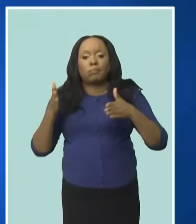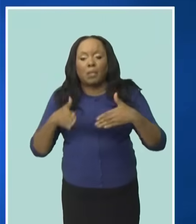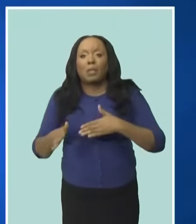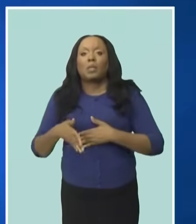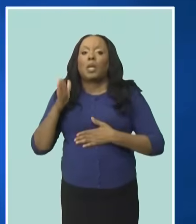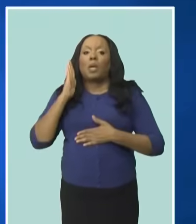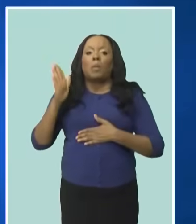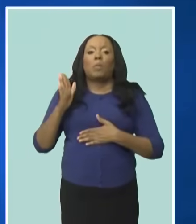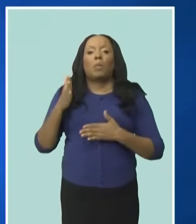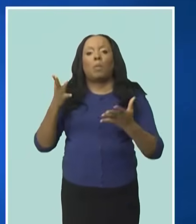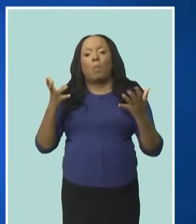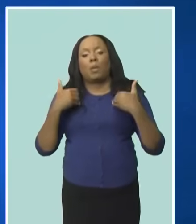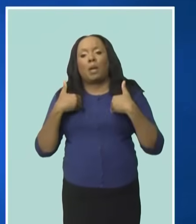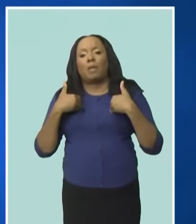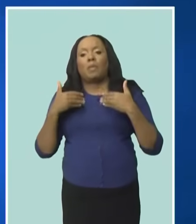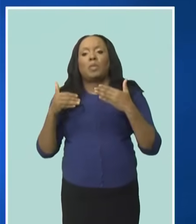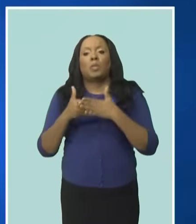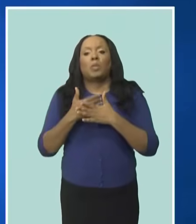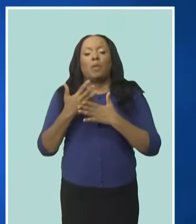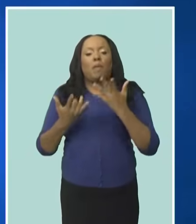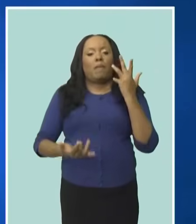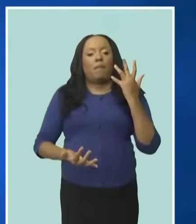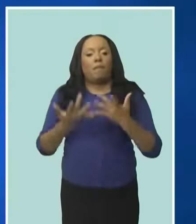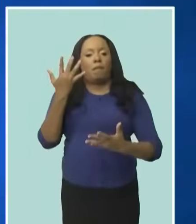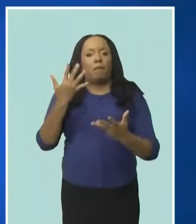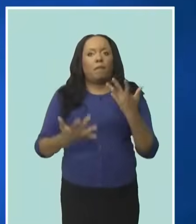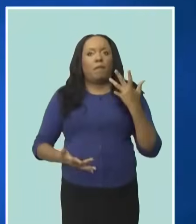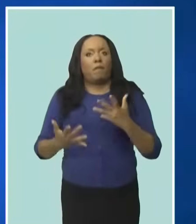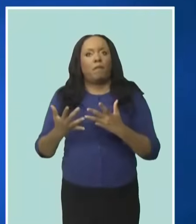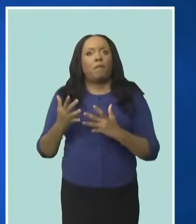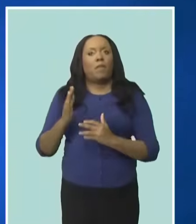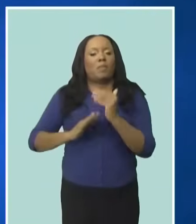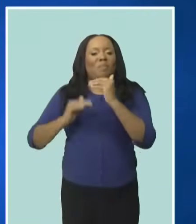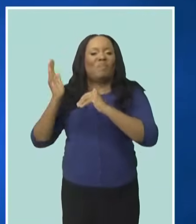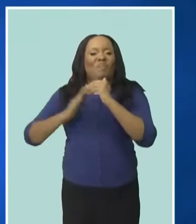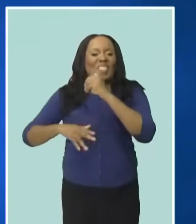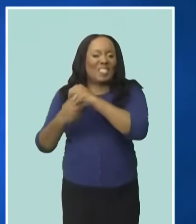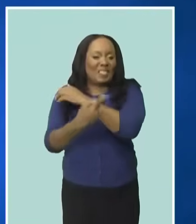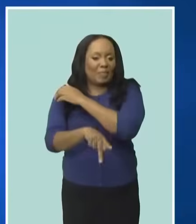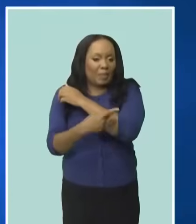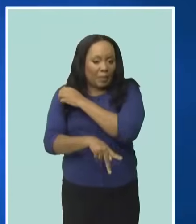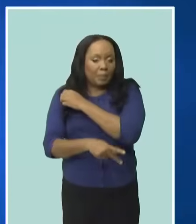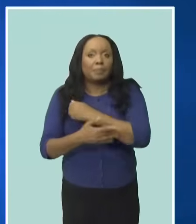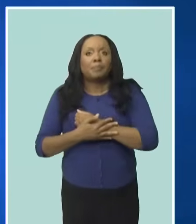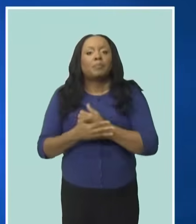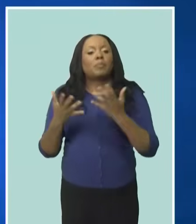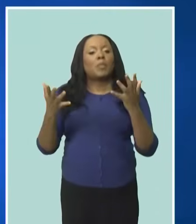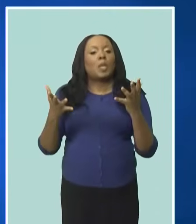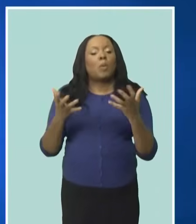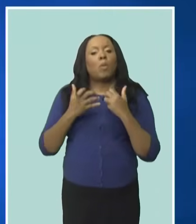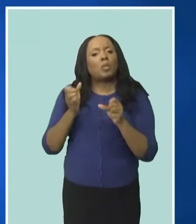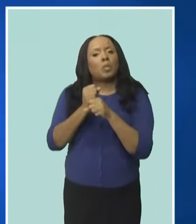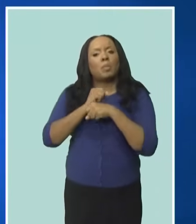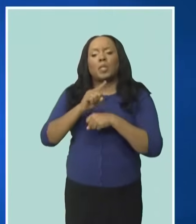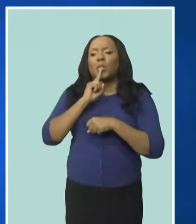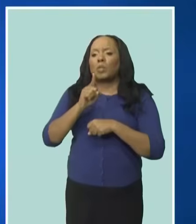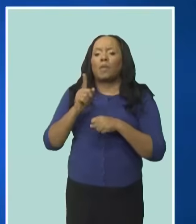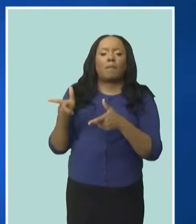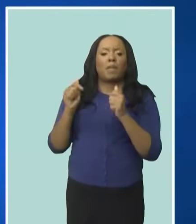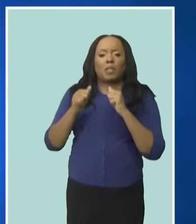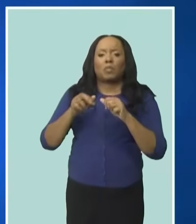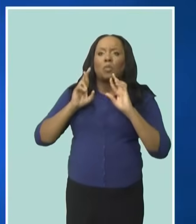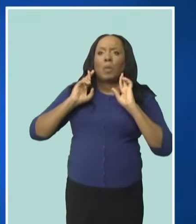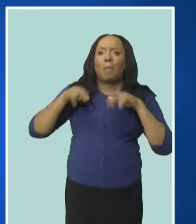Philip remains one of our priorities, strategically positioned to improve response time to the rapidly